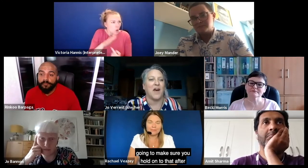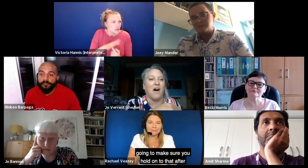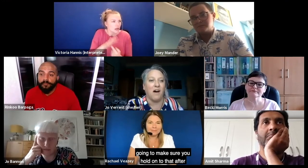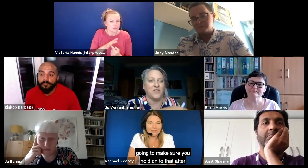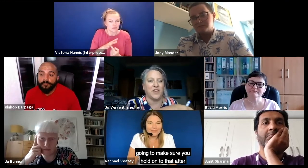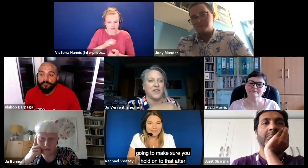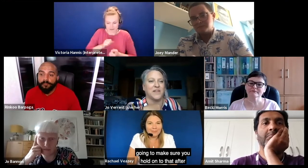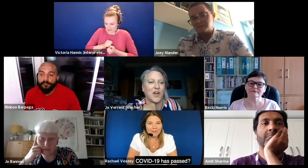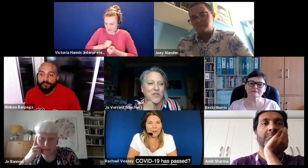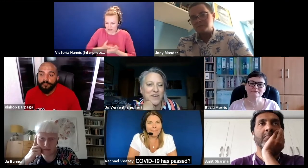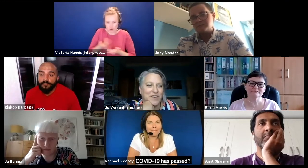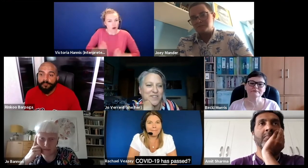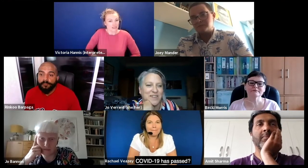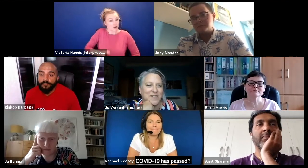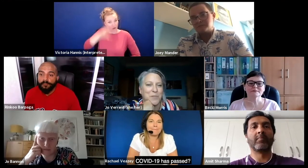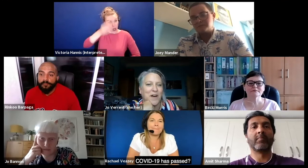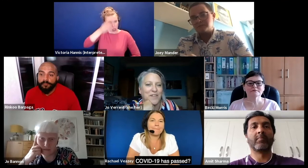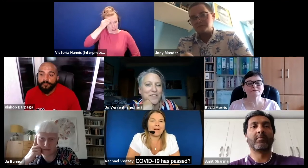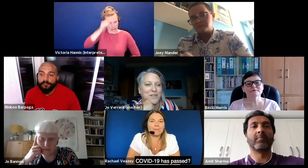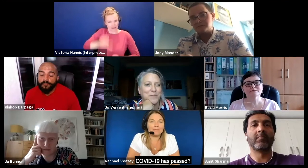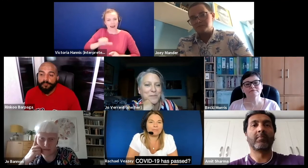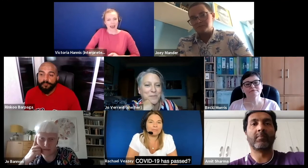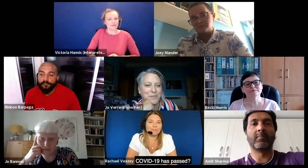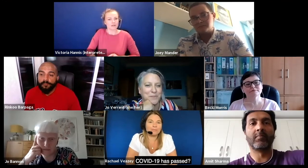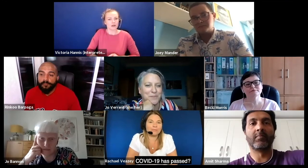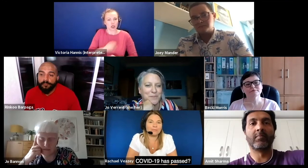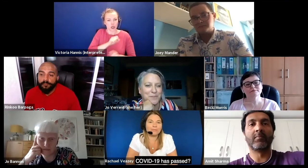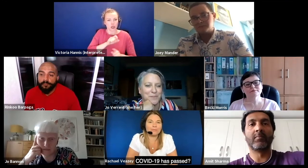that after COVID-19 has passed?